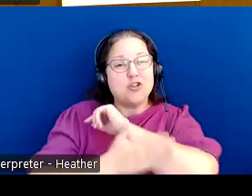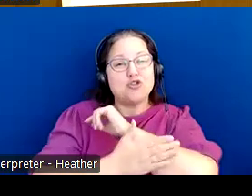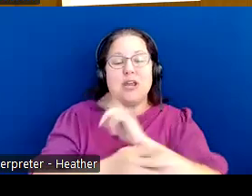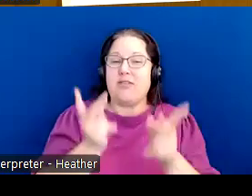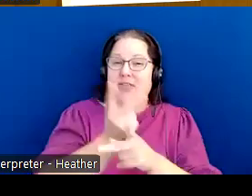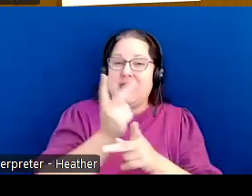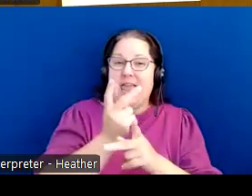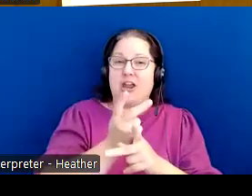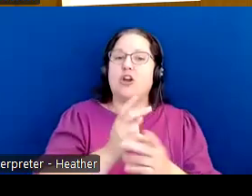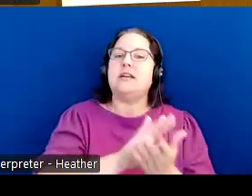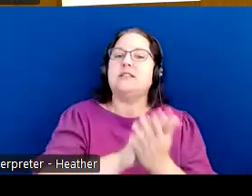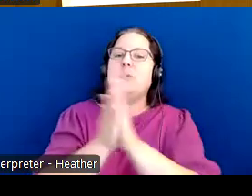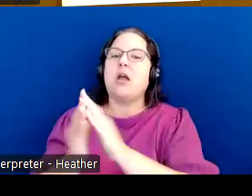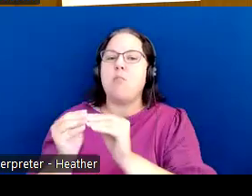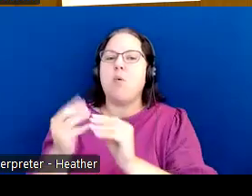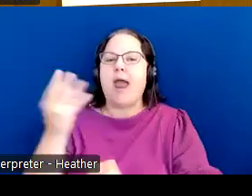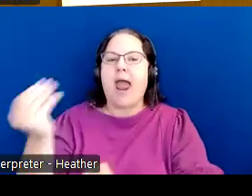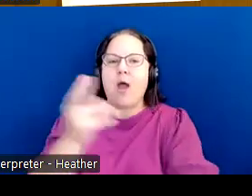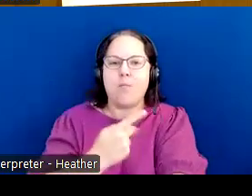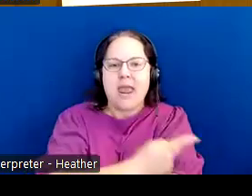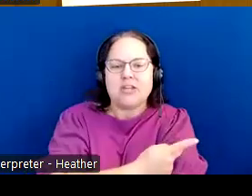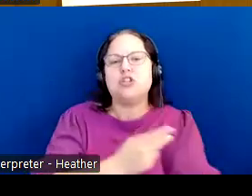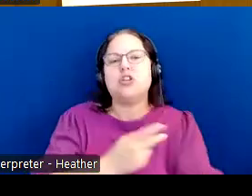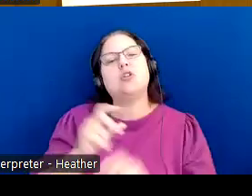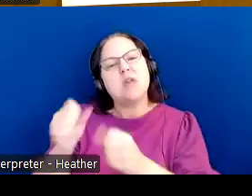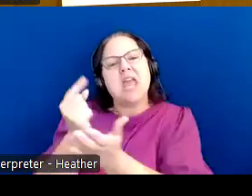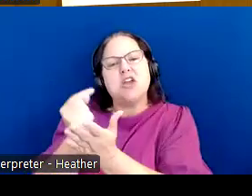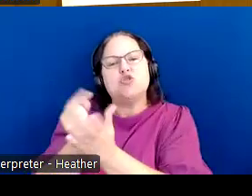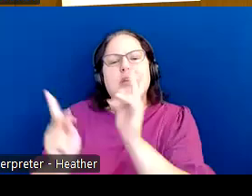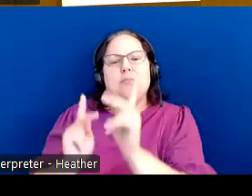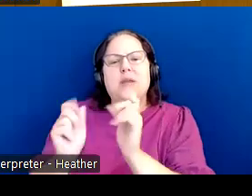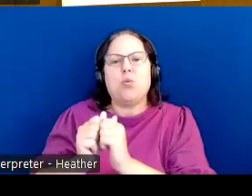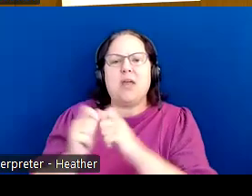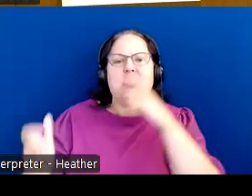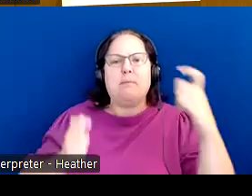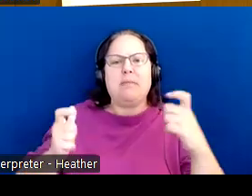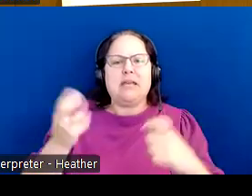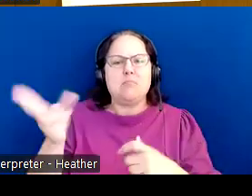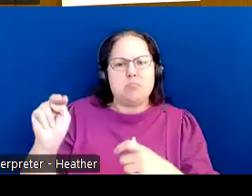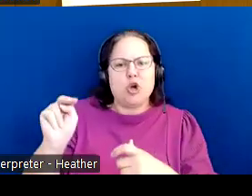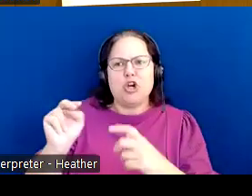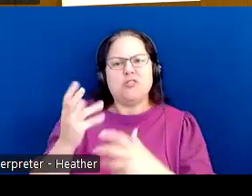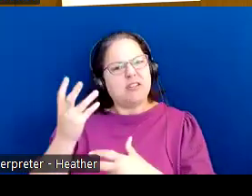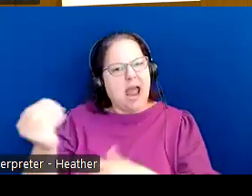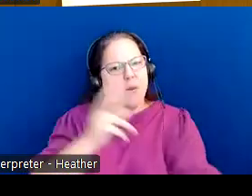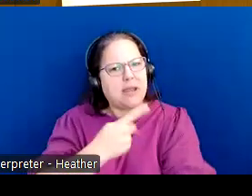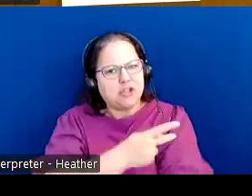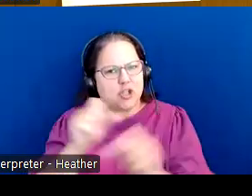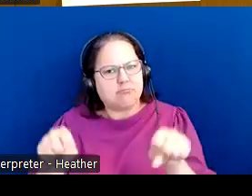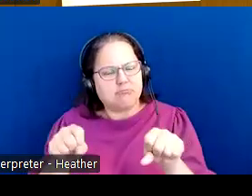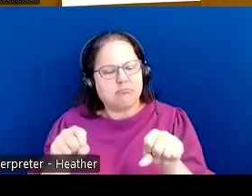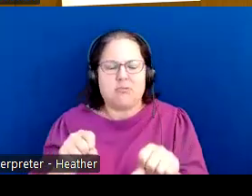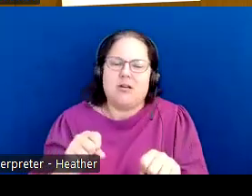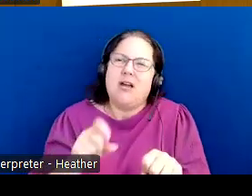to outpatient care. We are treating patients with larger and larger burns in the outpatient setting, not only